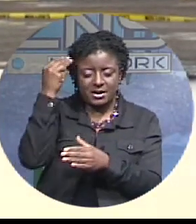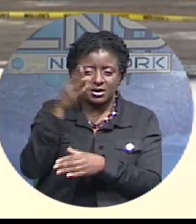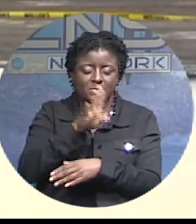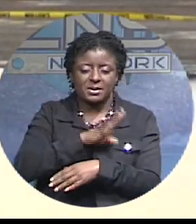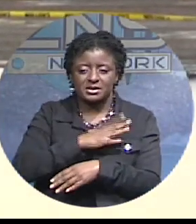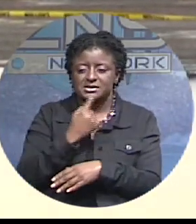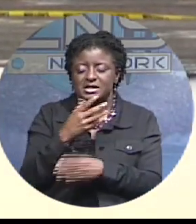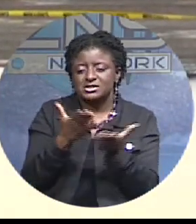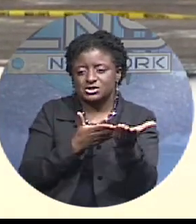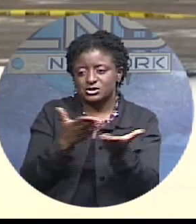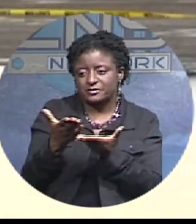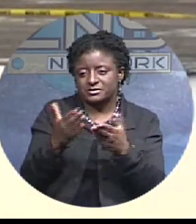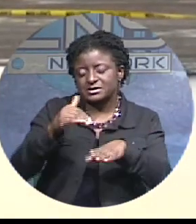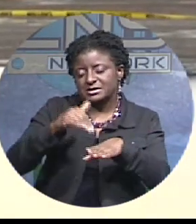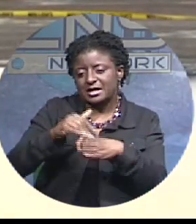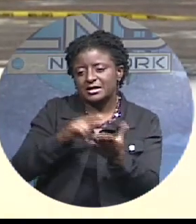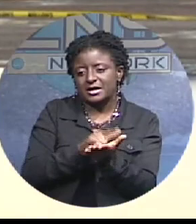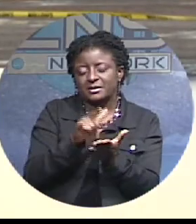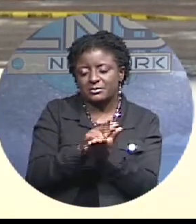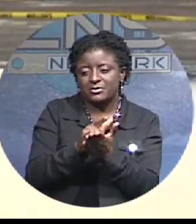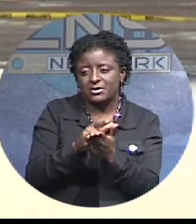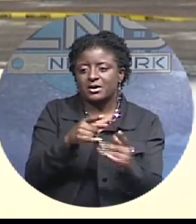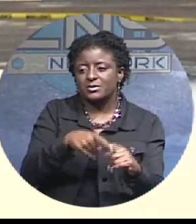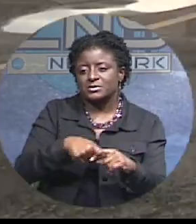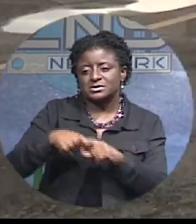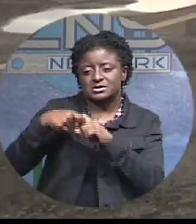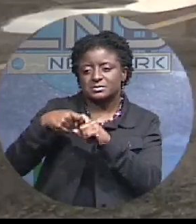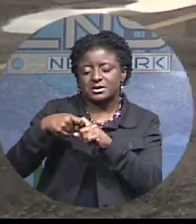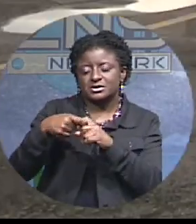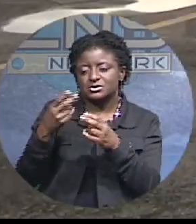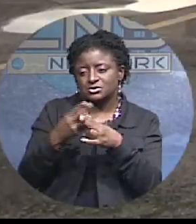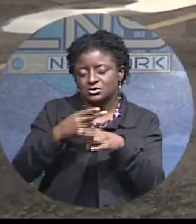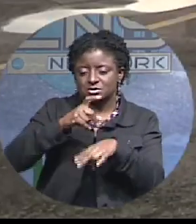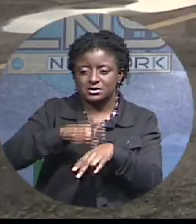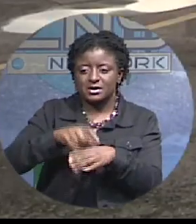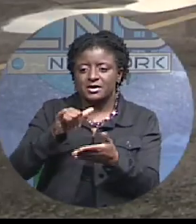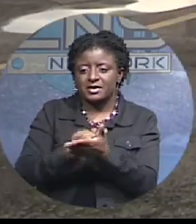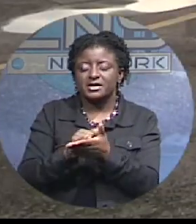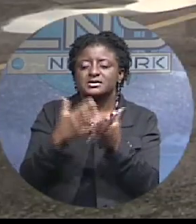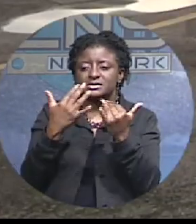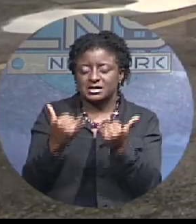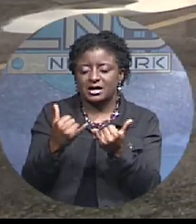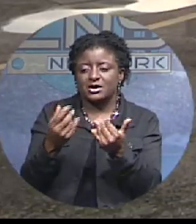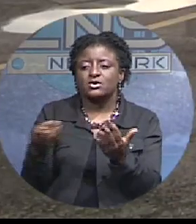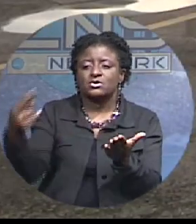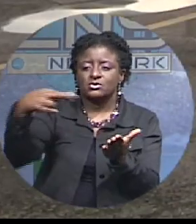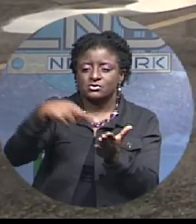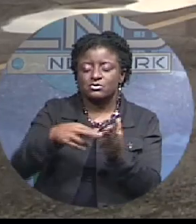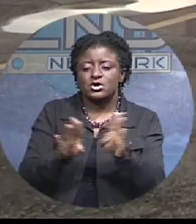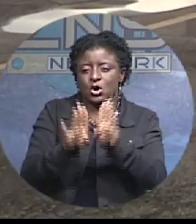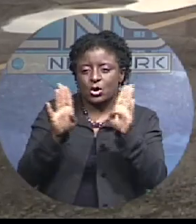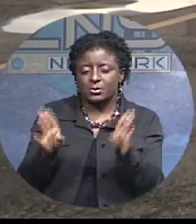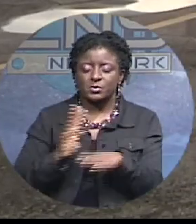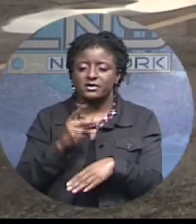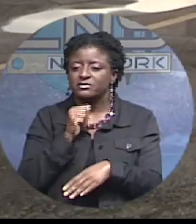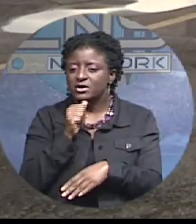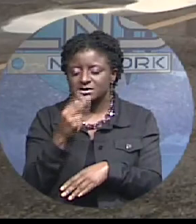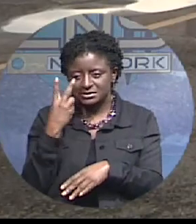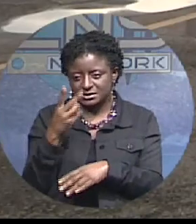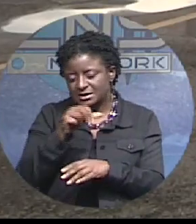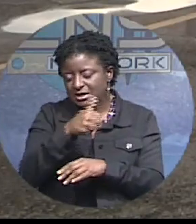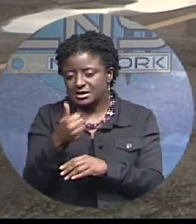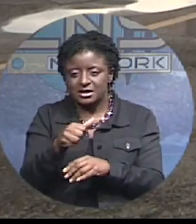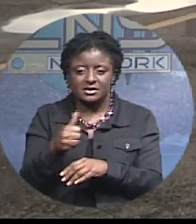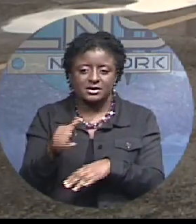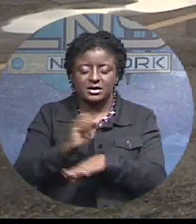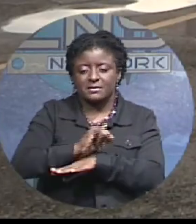says services at the facility were suspended briefly. And that has now we've reopened. So we haven't seen any other impact other than